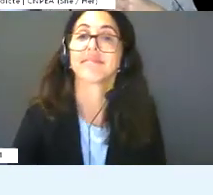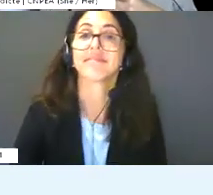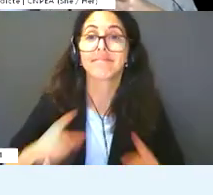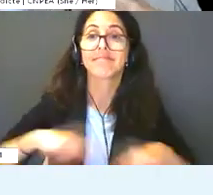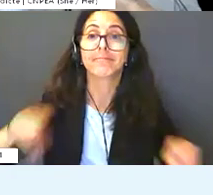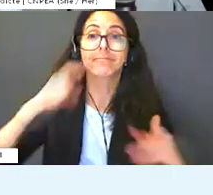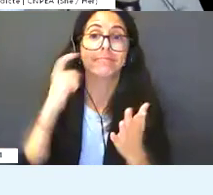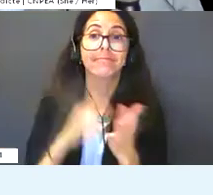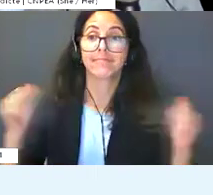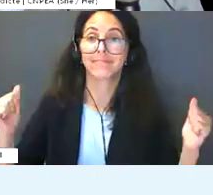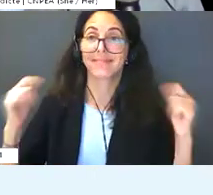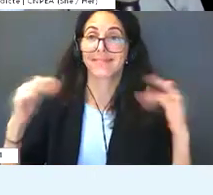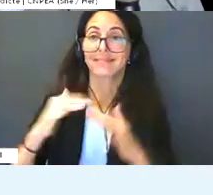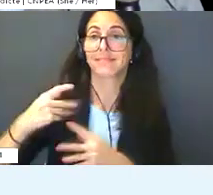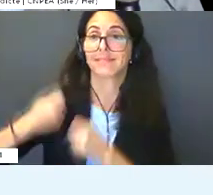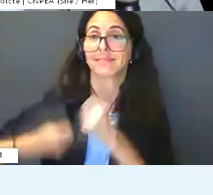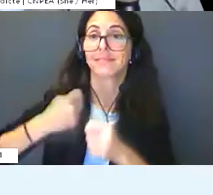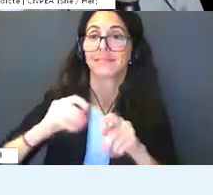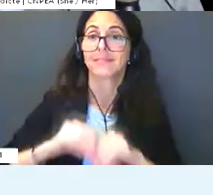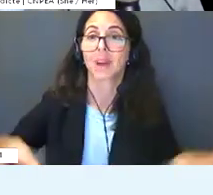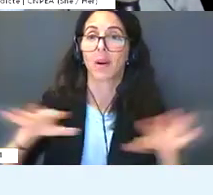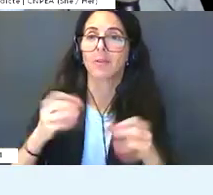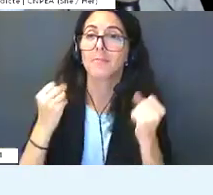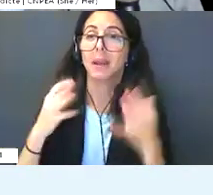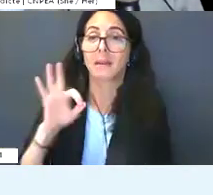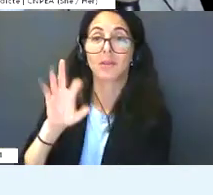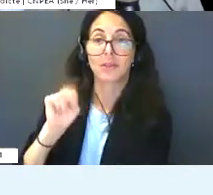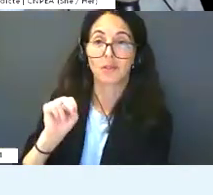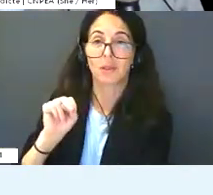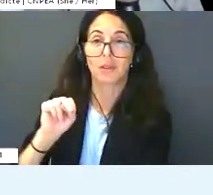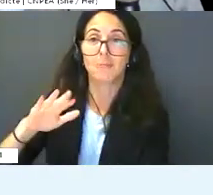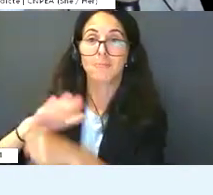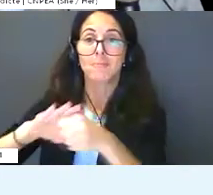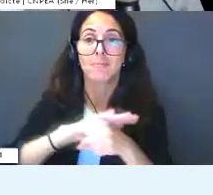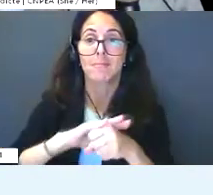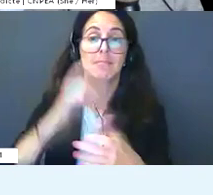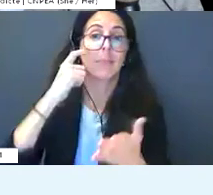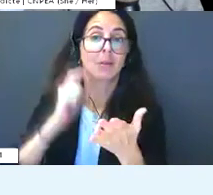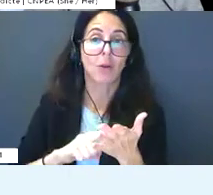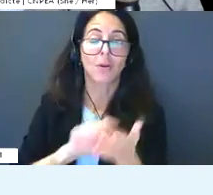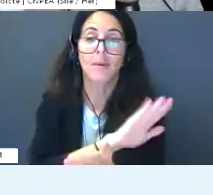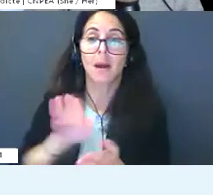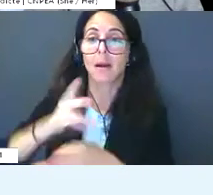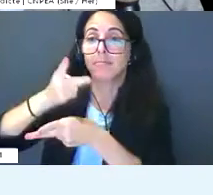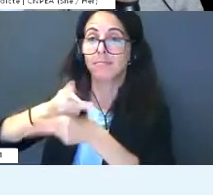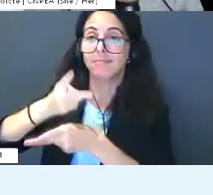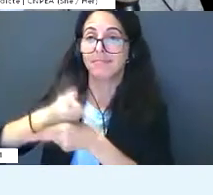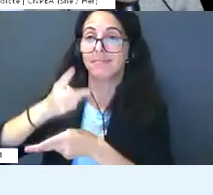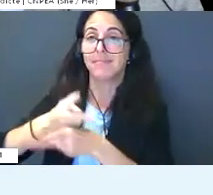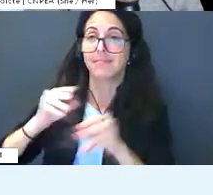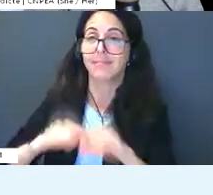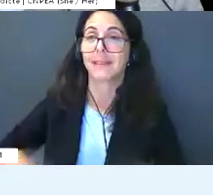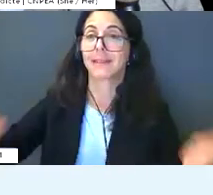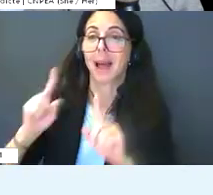we gather on the traditional territory of a number of First Nations and acknowledge their stewardship of this land throughout